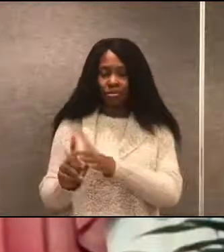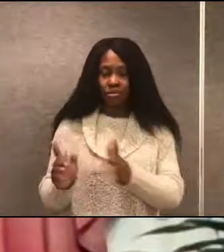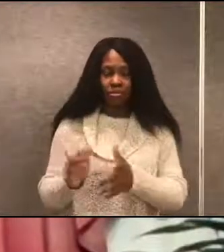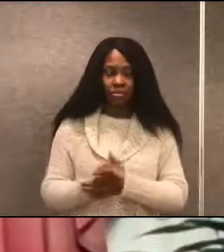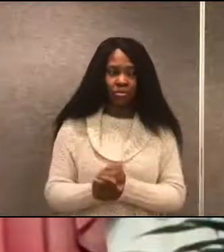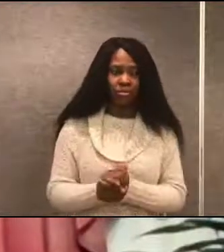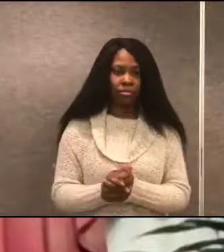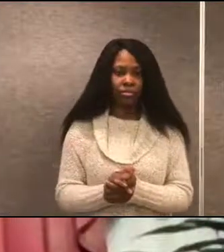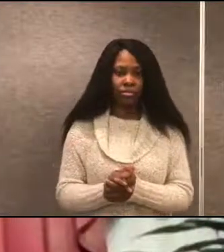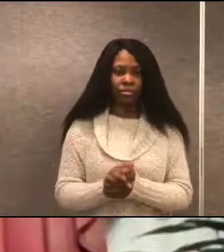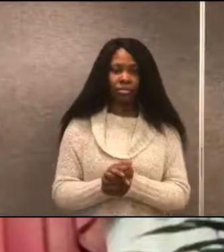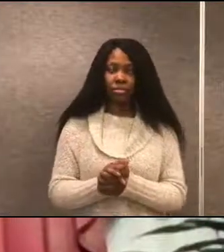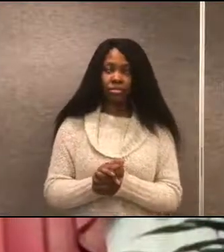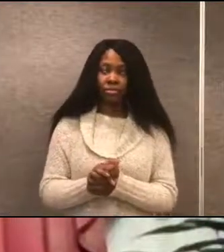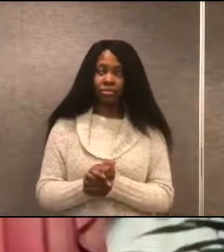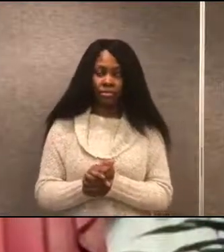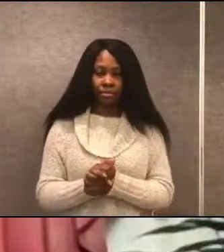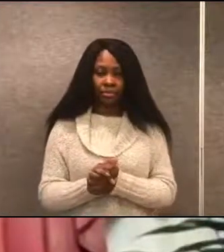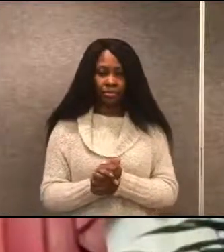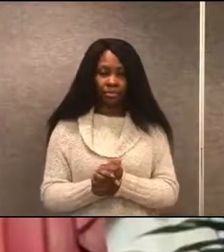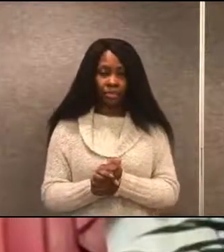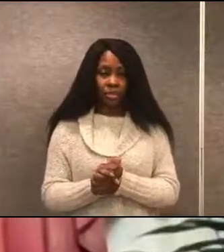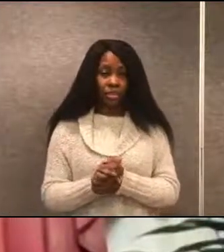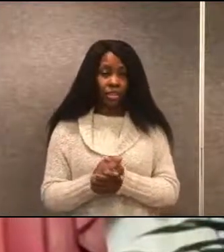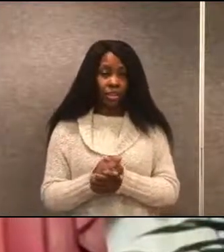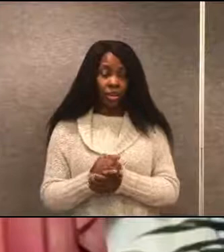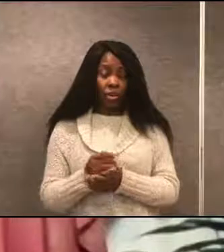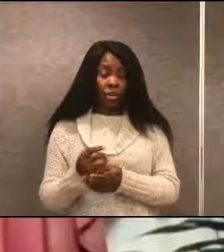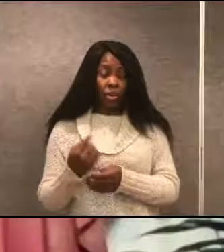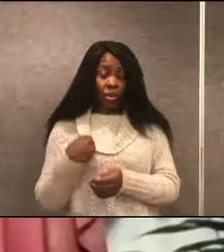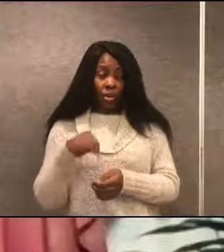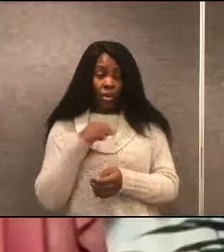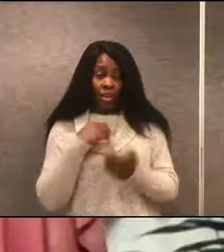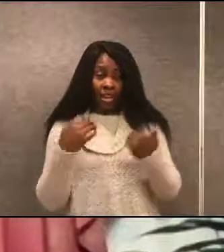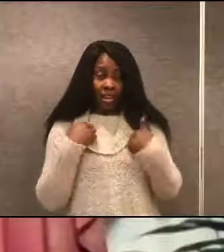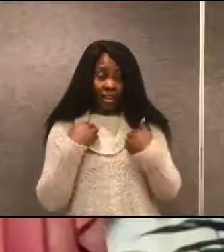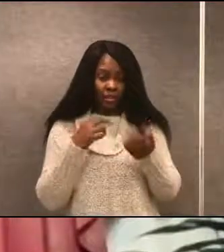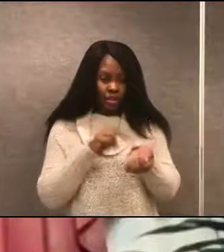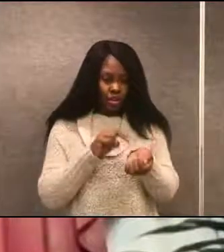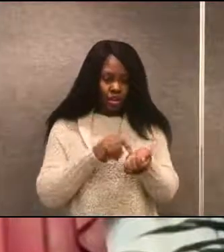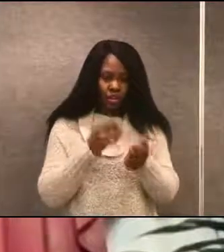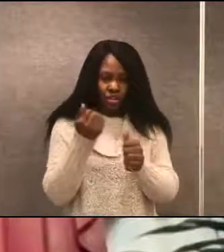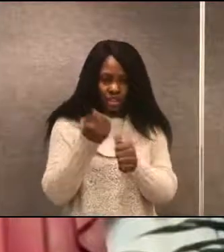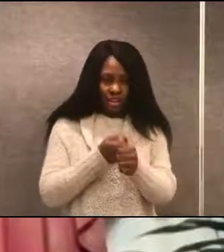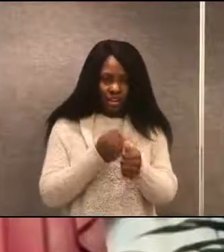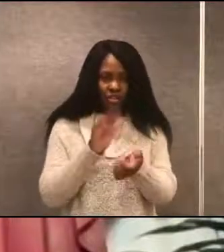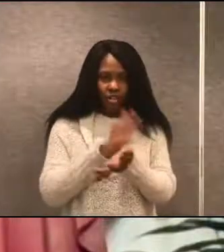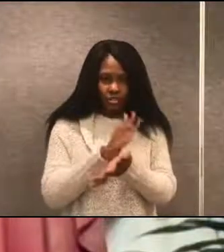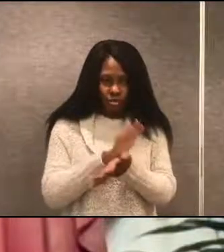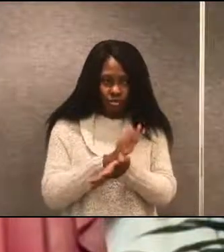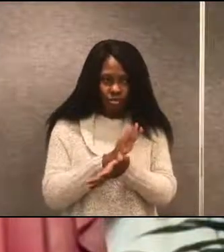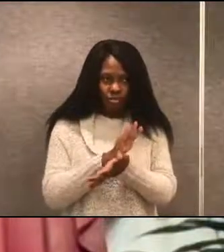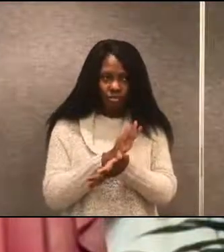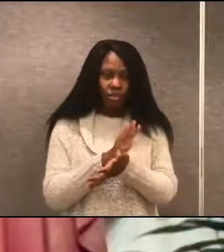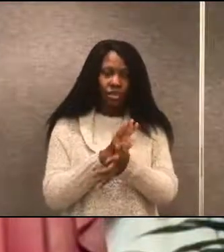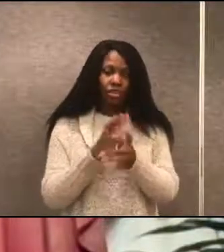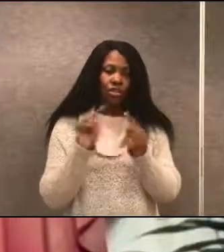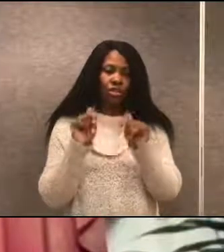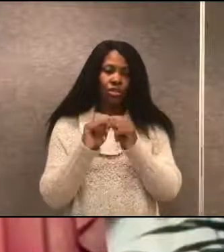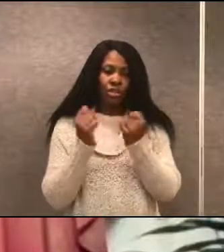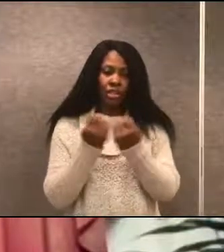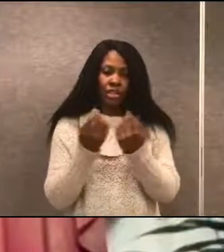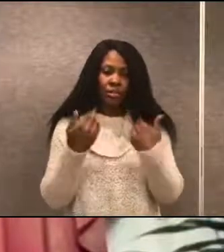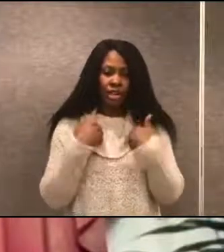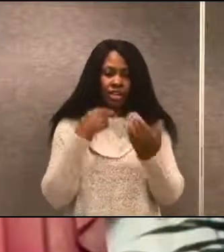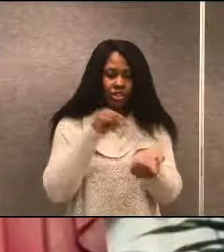We're a district. We're very fortunate that we have a nurse in each one of our schools. So the team consists of all of the nurses. It